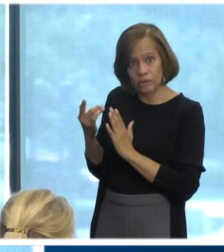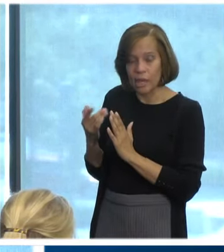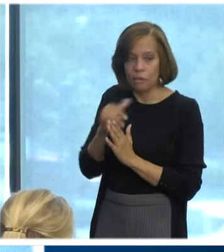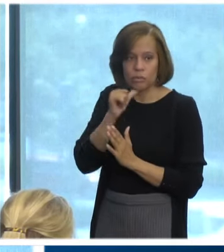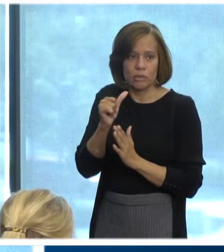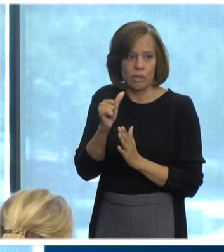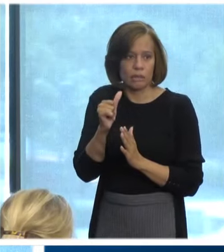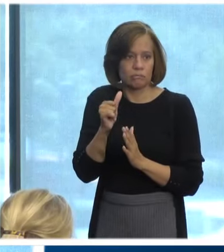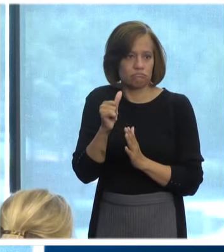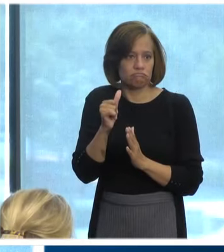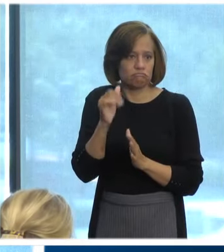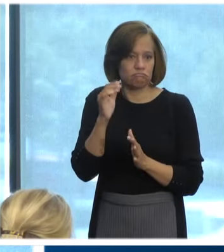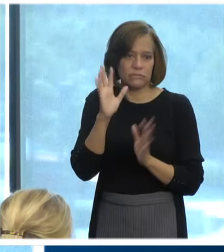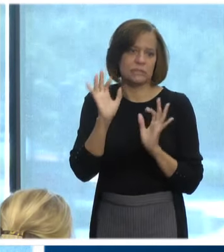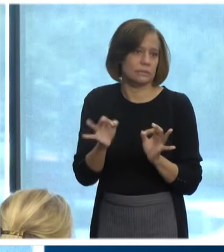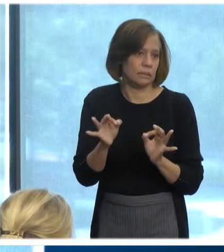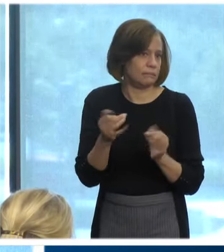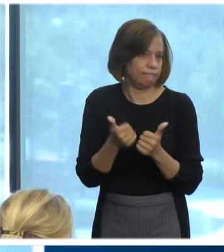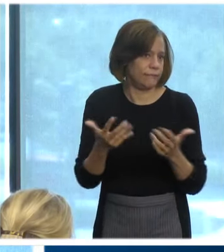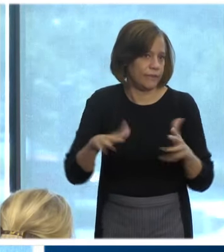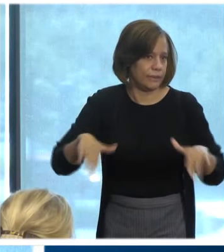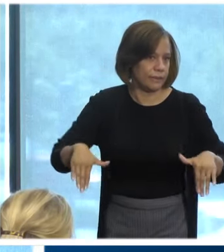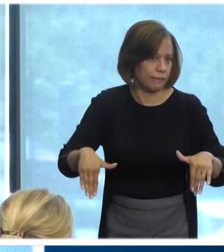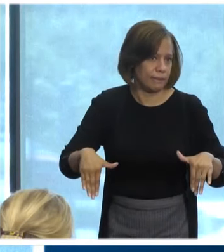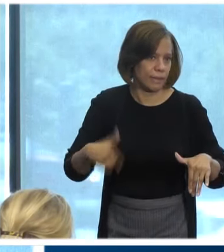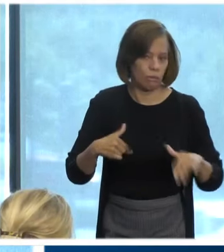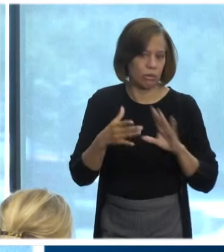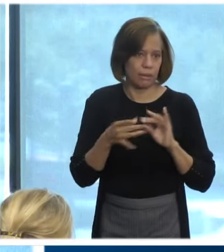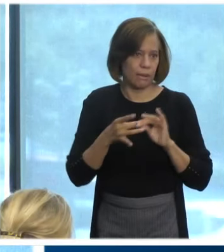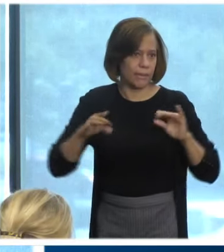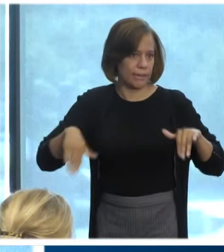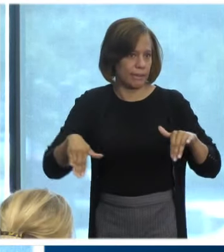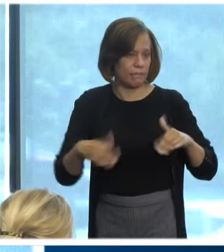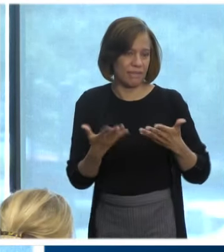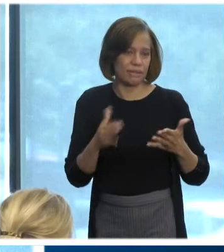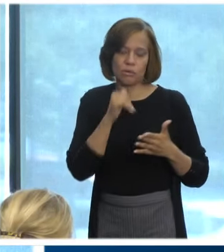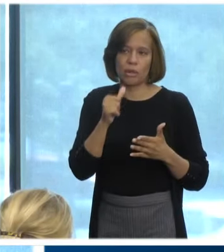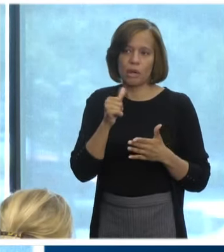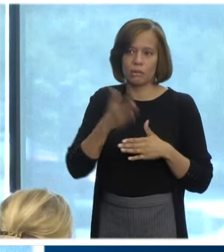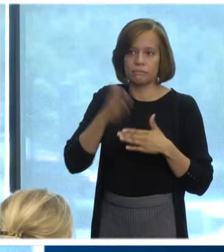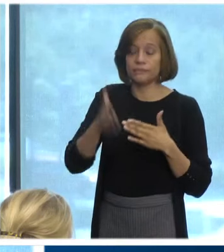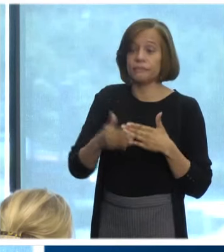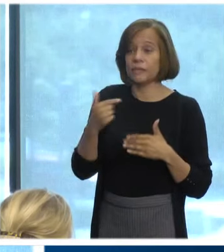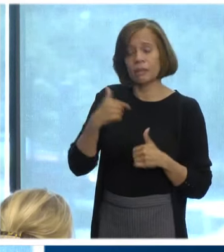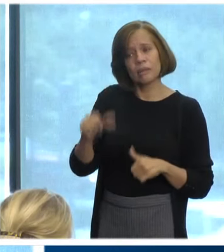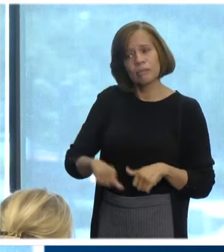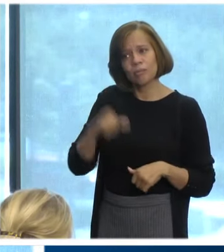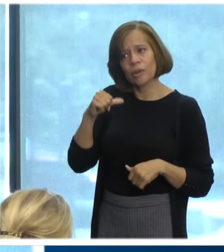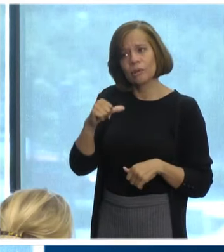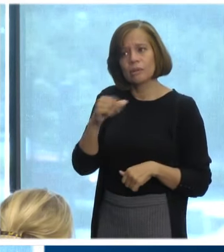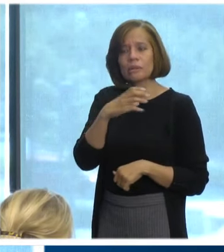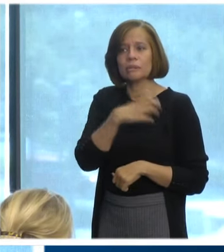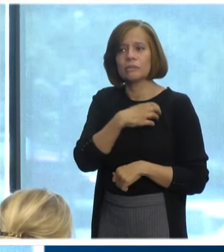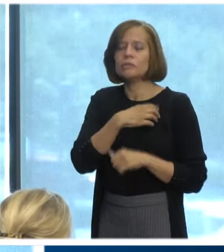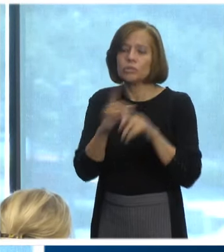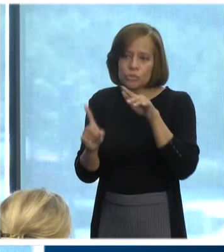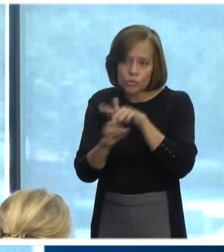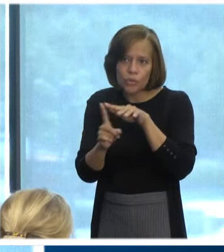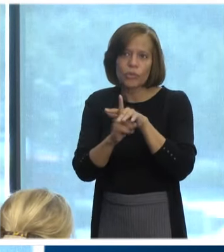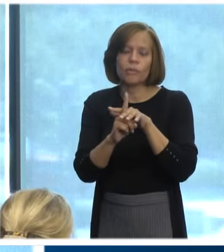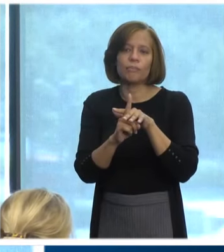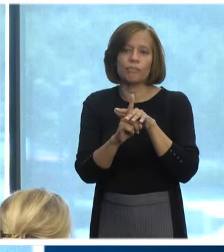judgment. On things that have been concluded, again, as I said, I'm proud of the fact that officers showed up. They stood